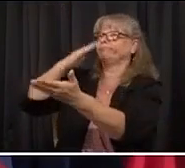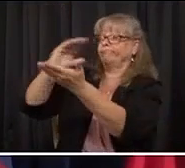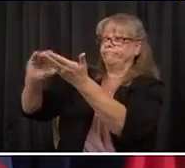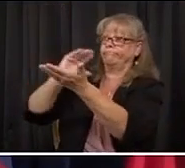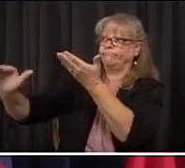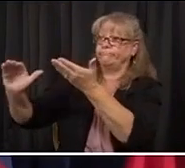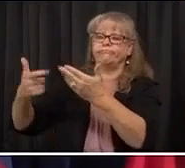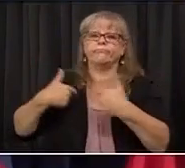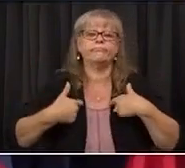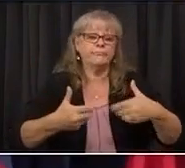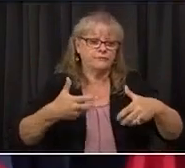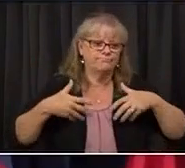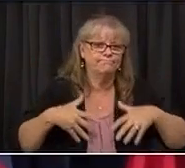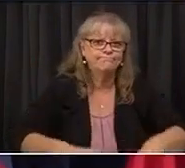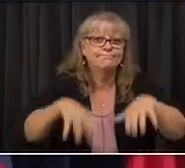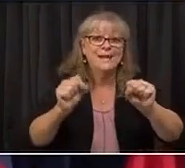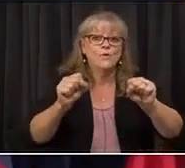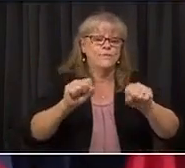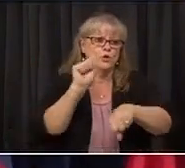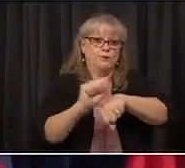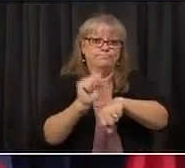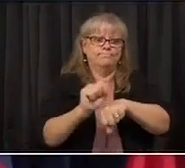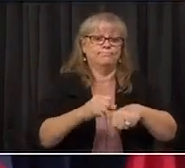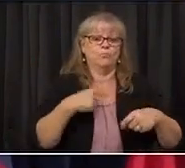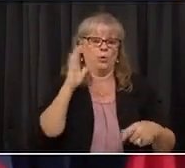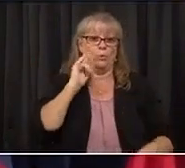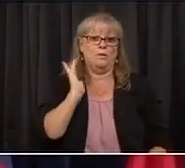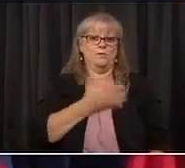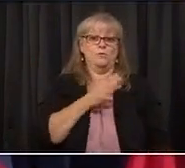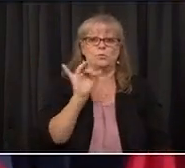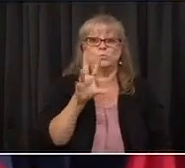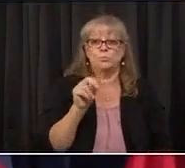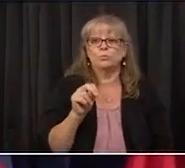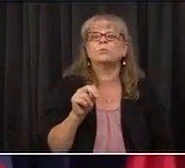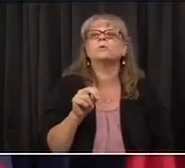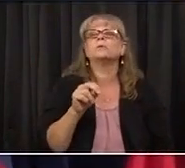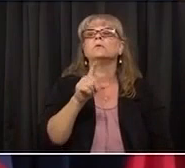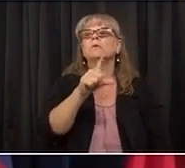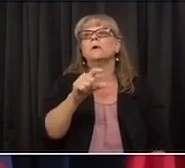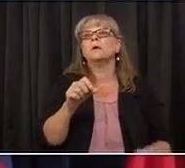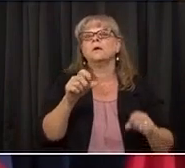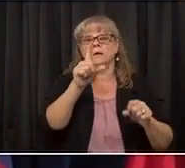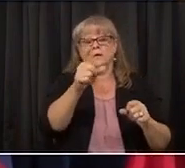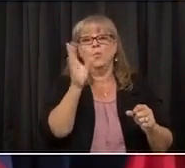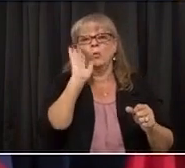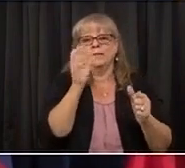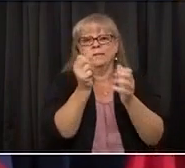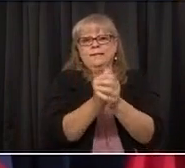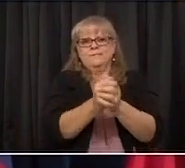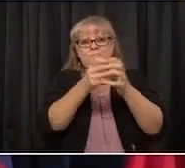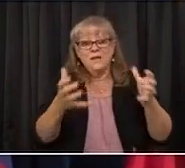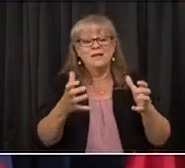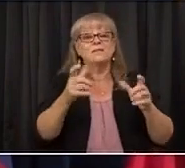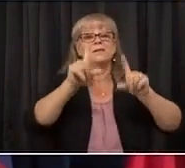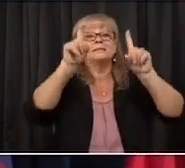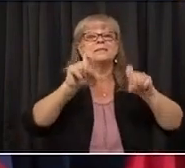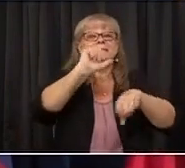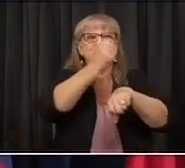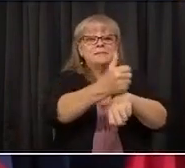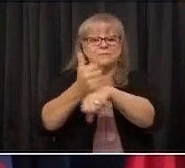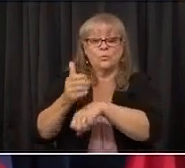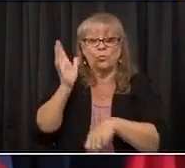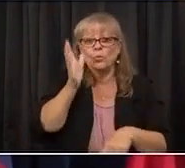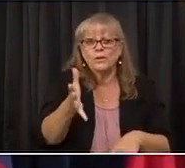get it done. Colorado's ability to expand our testing infrastructure really will help